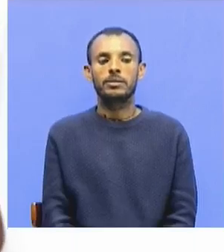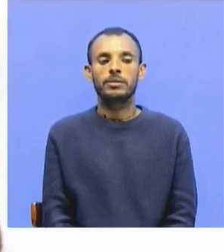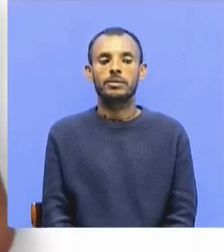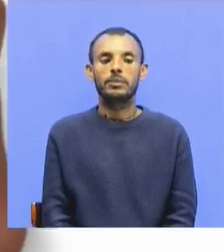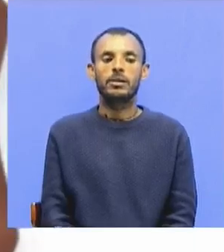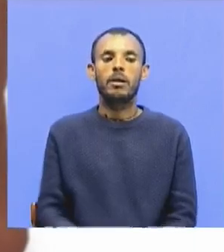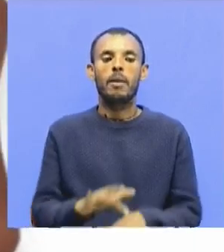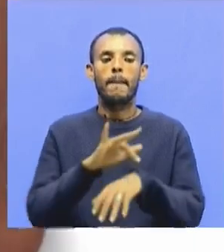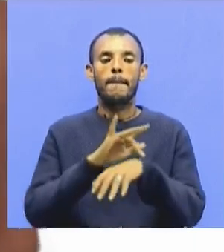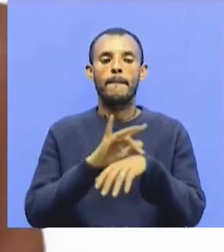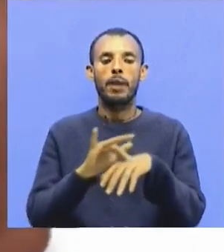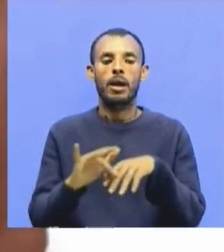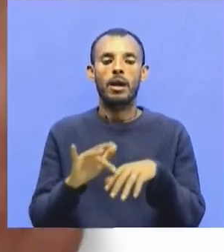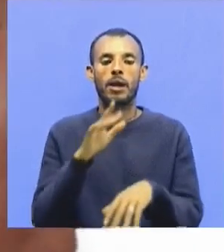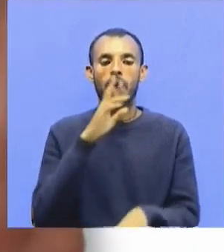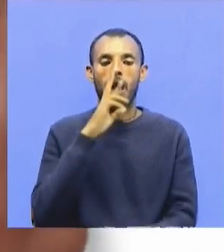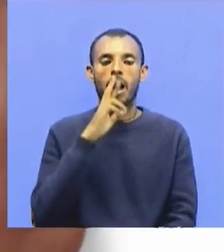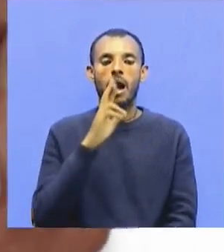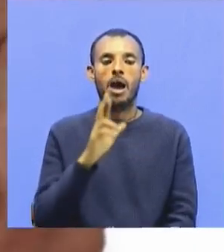Blank are